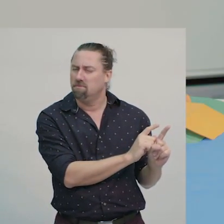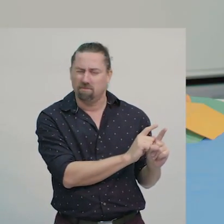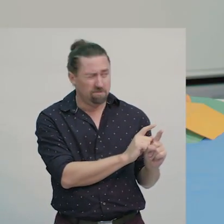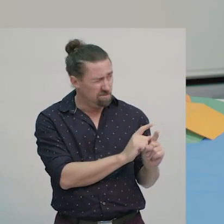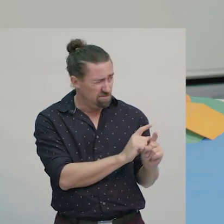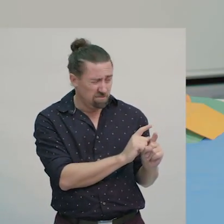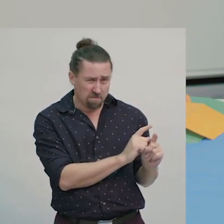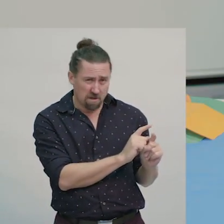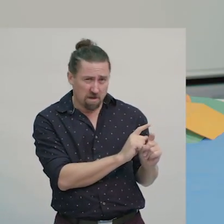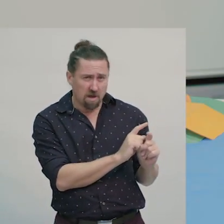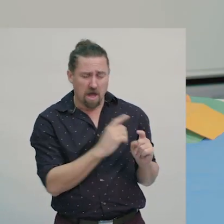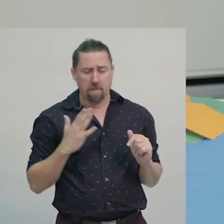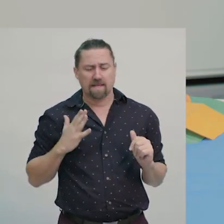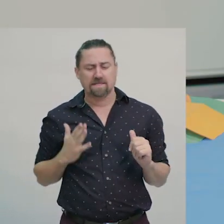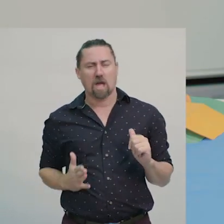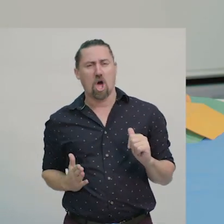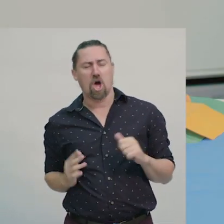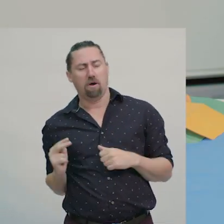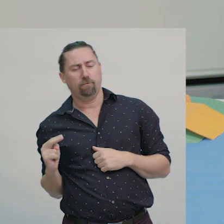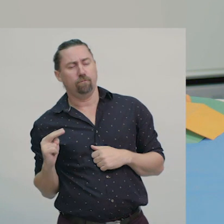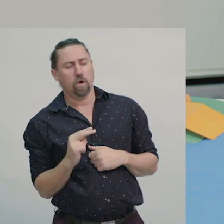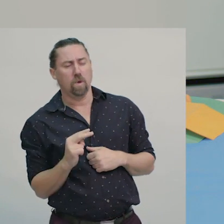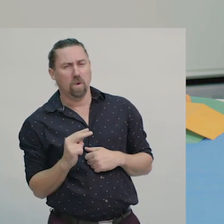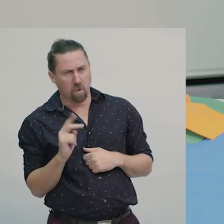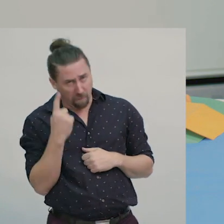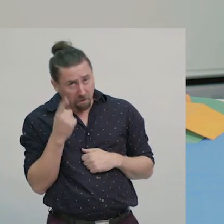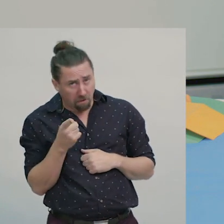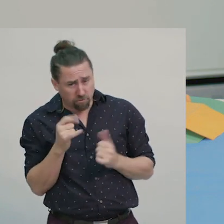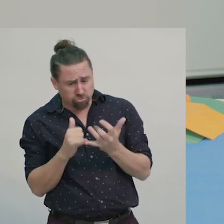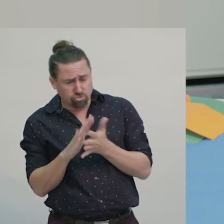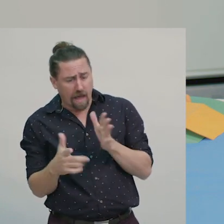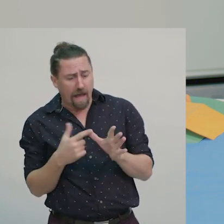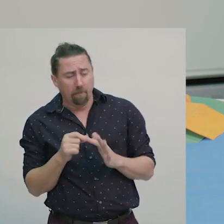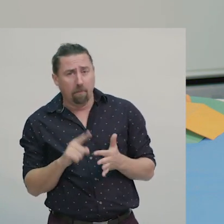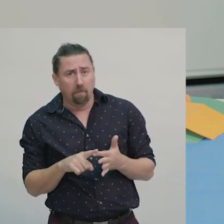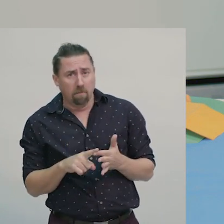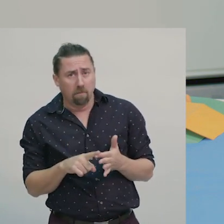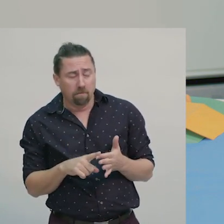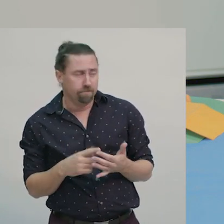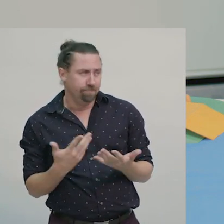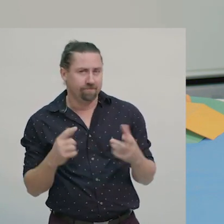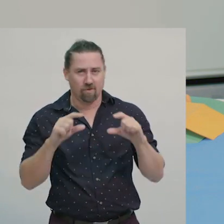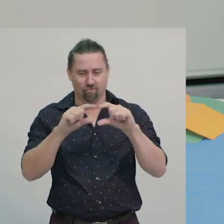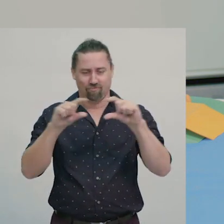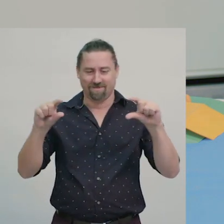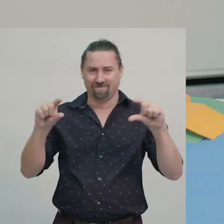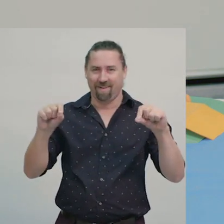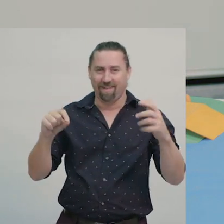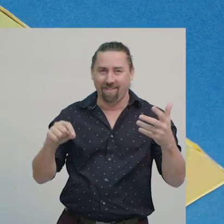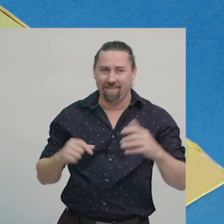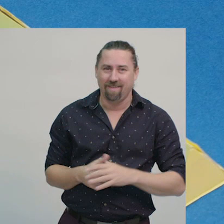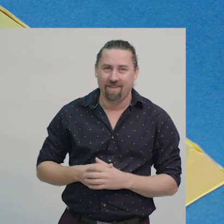What shape do you think the side view will be? Let's look. It is also a rectangle.